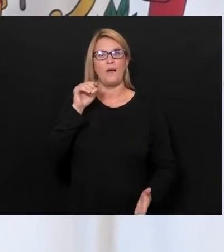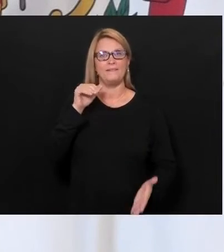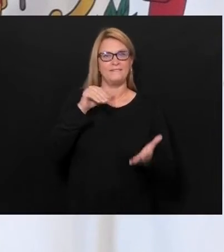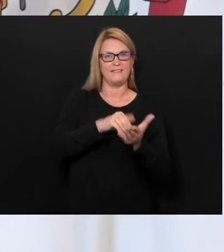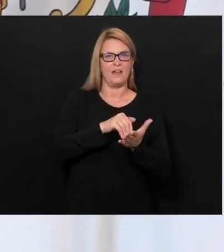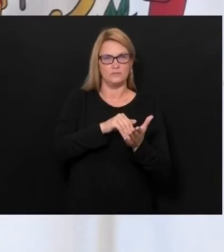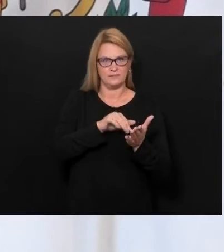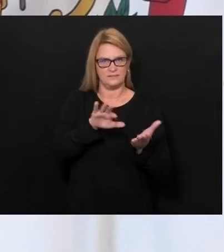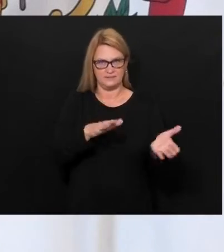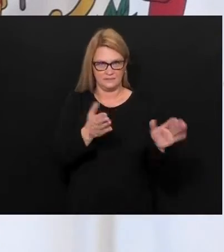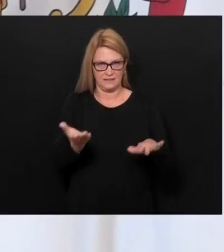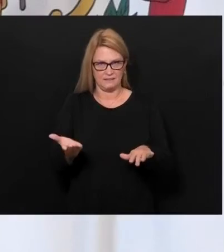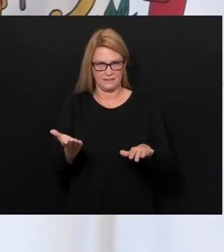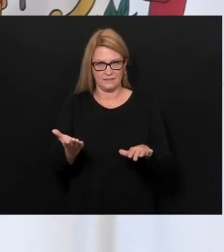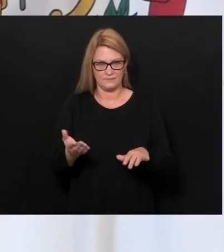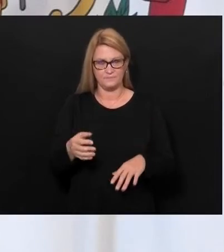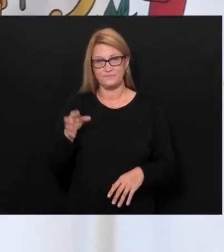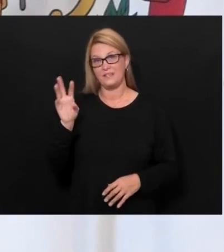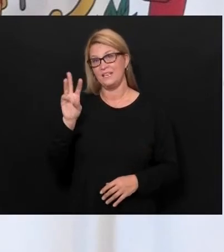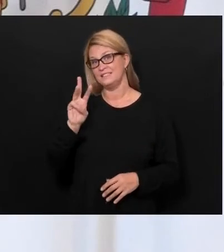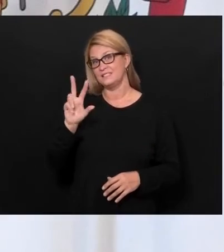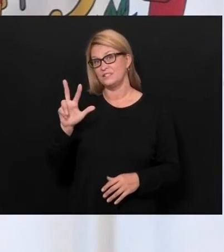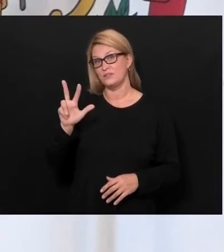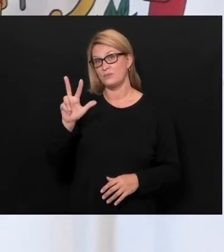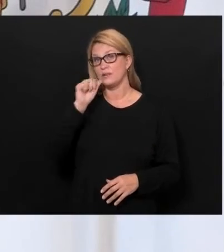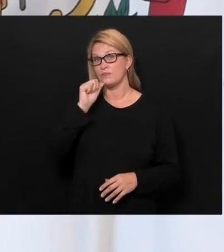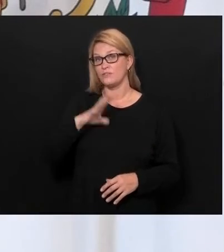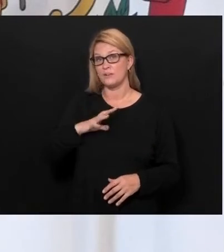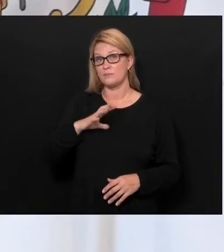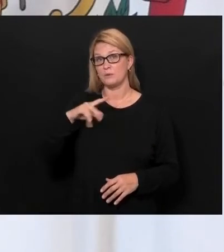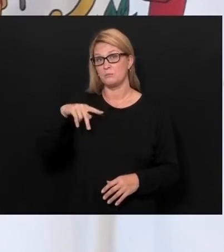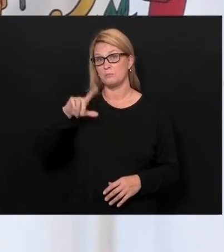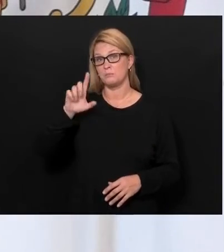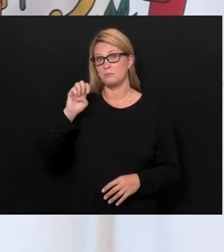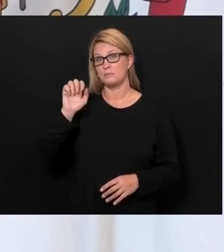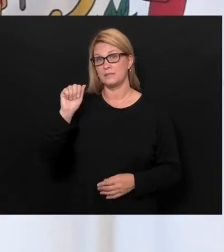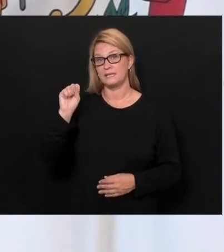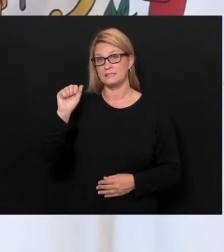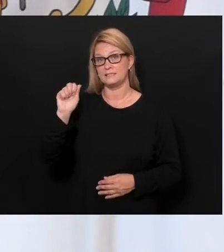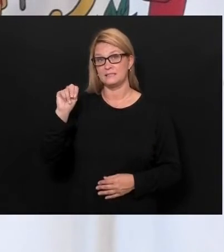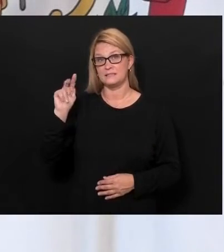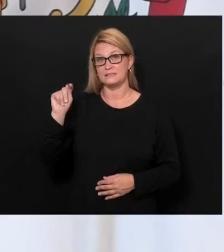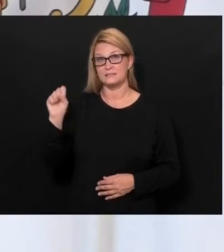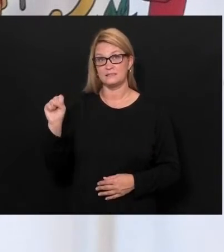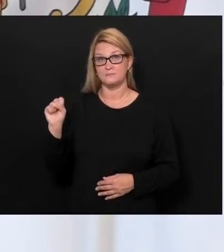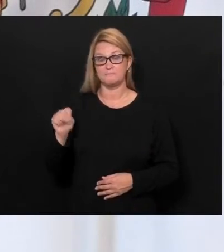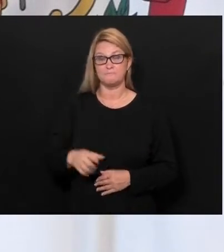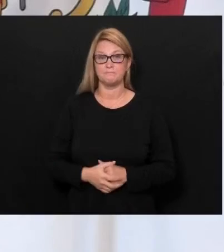death is a 63-year-old female from Pleasants County.